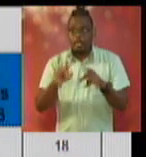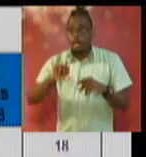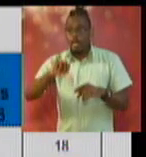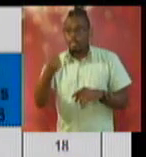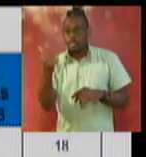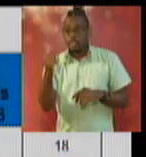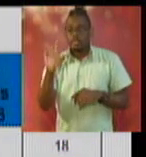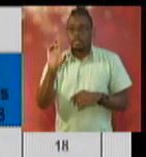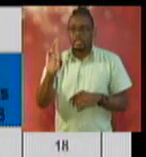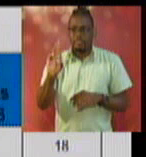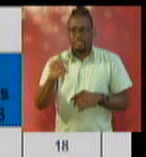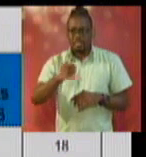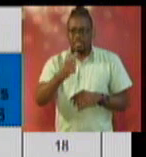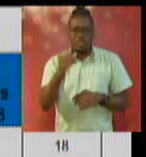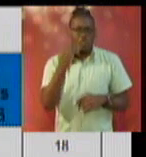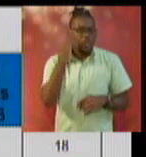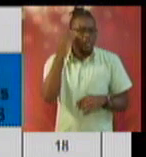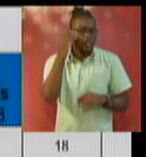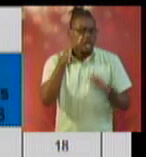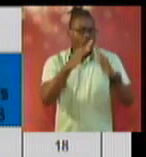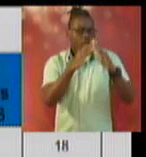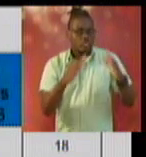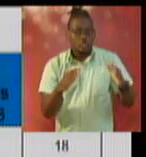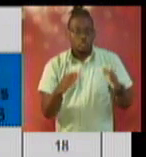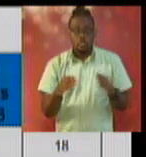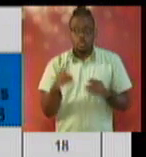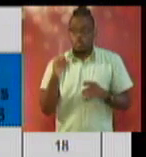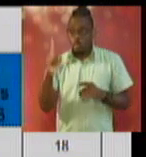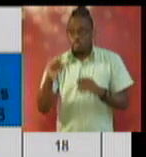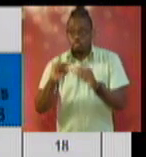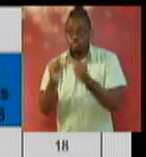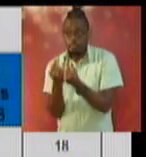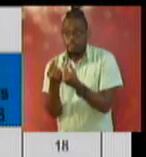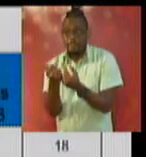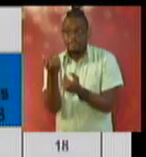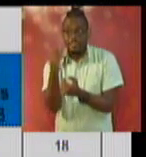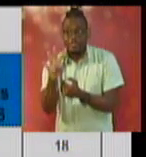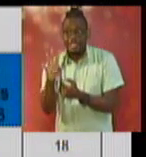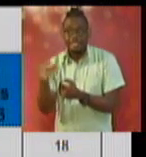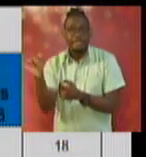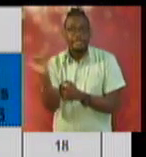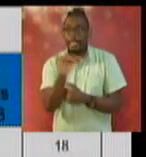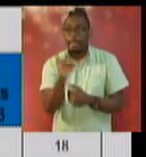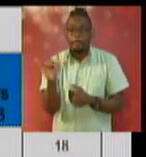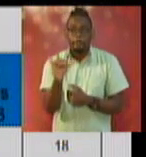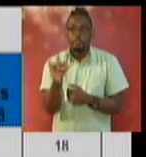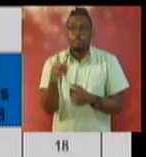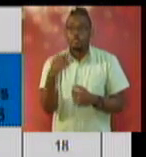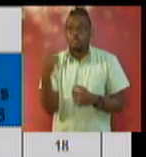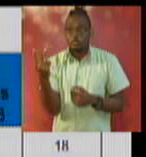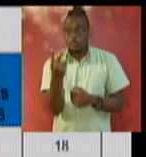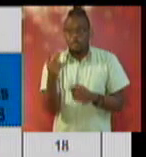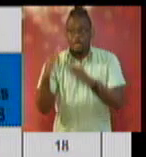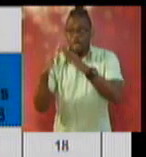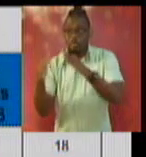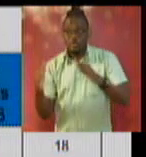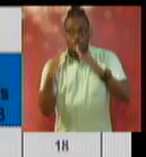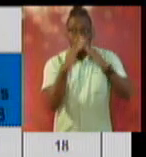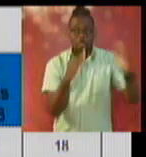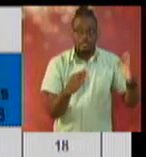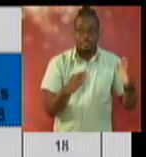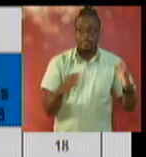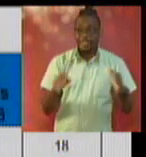home. So one cluster, 15 cases, all coming from 2 homes, which emphasizes for us and highlights for